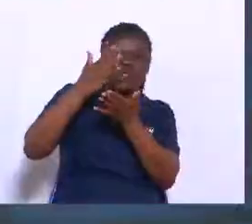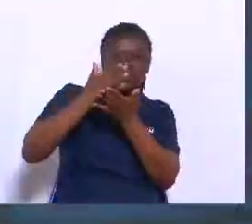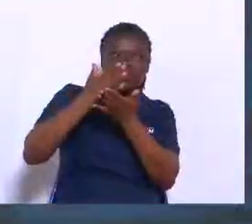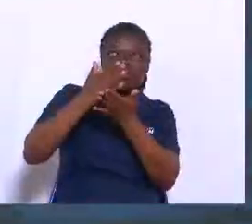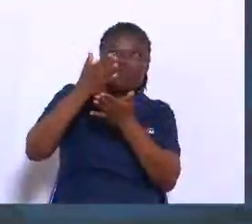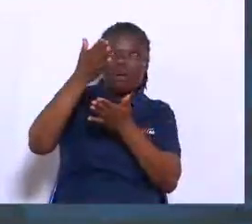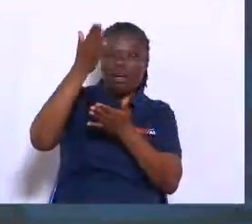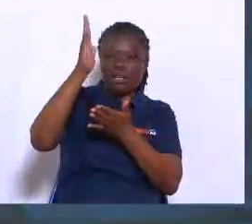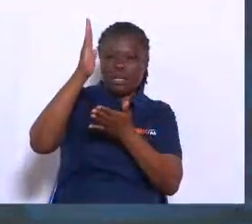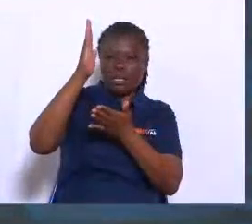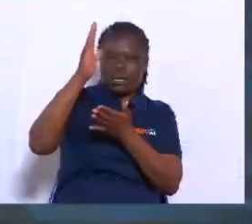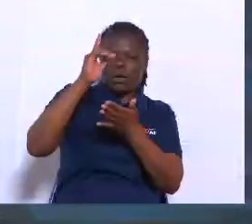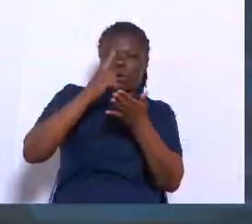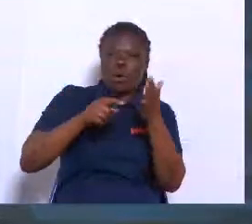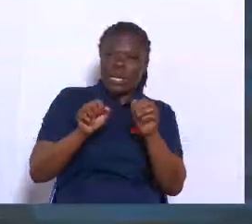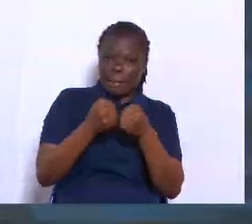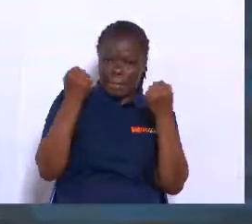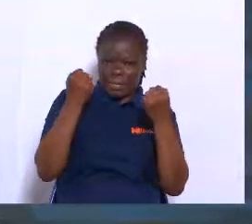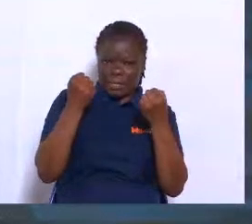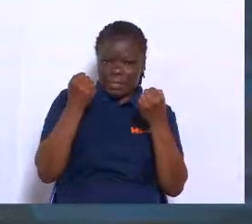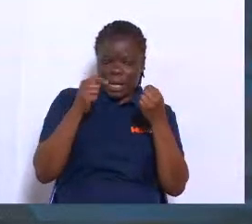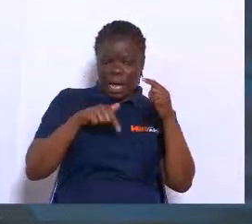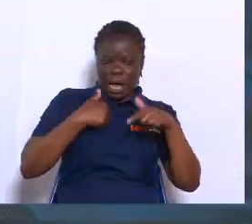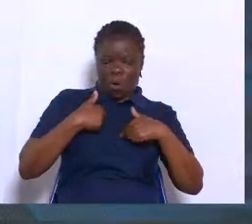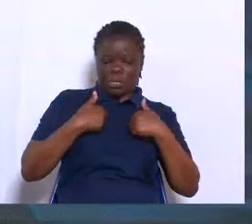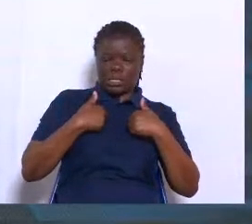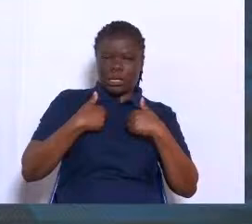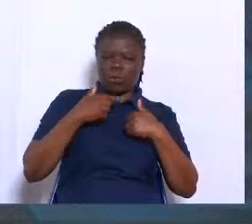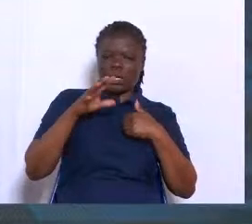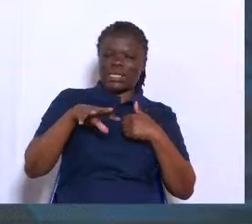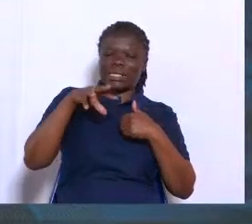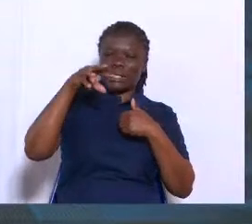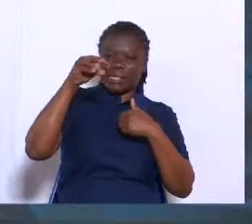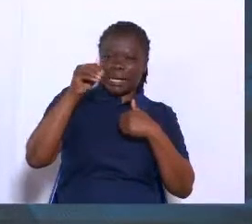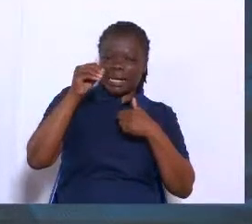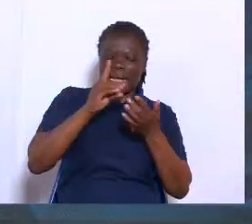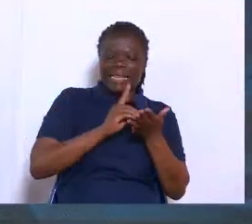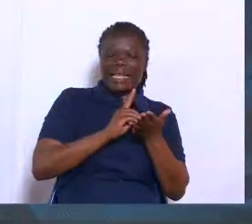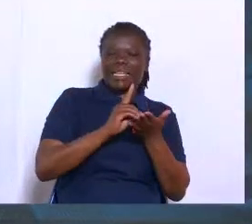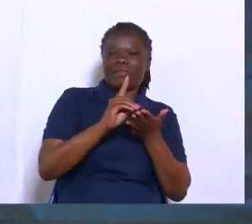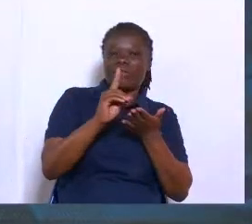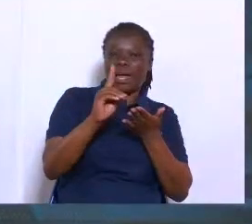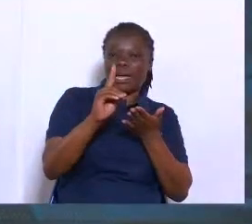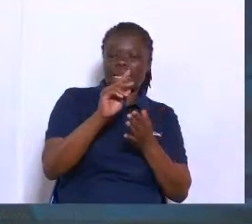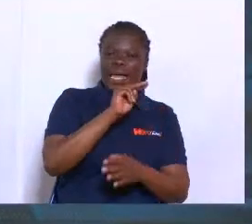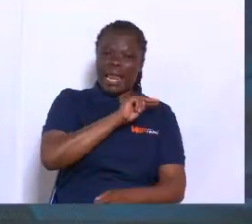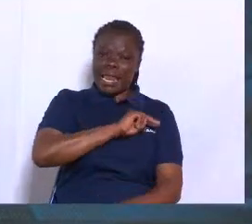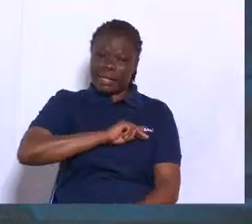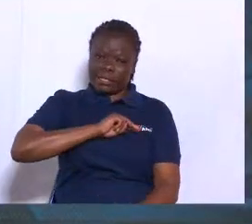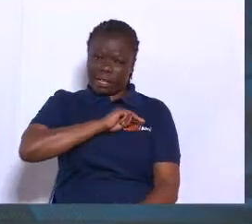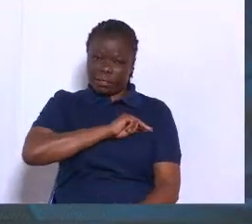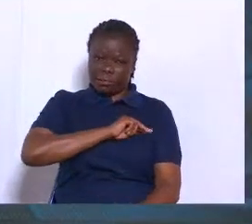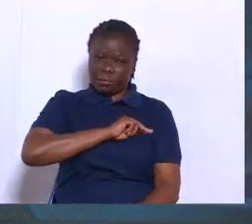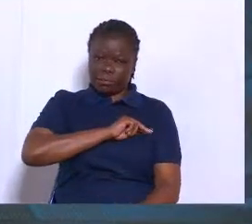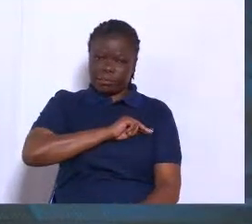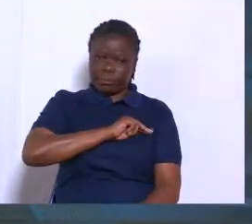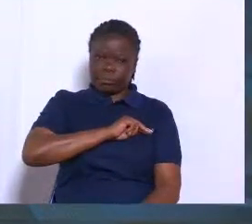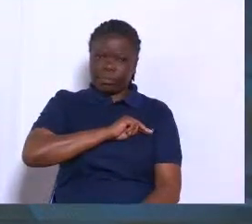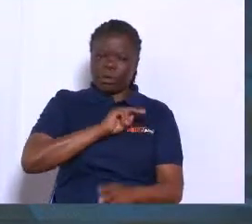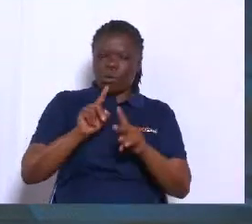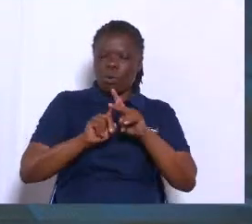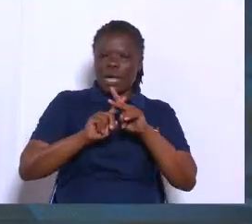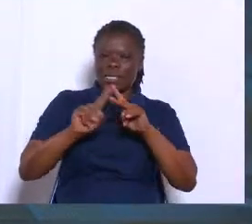God, what happens? We become partakers of the divine nature. We escape